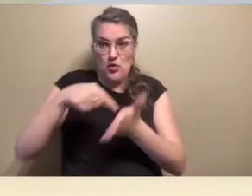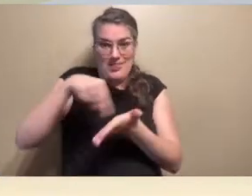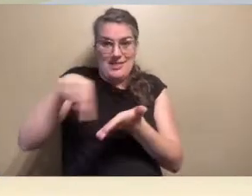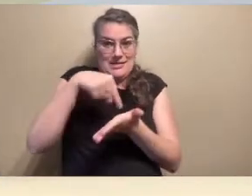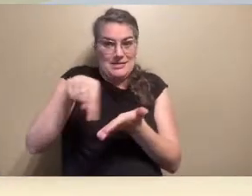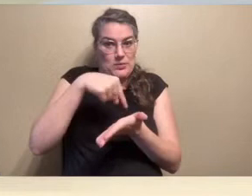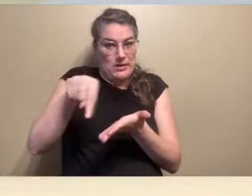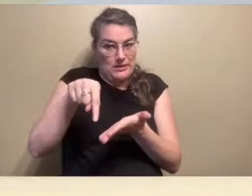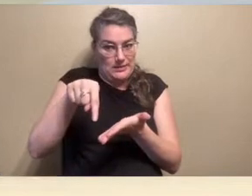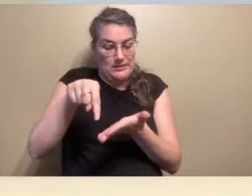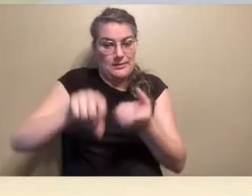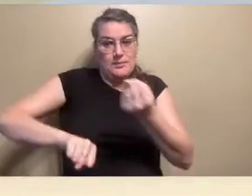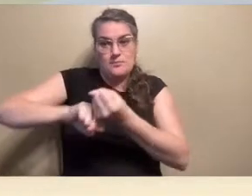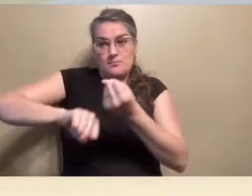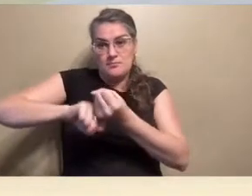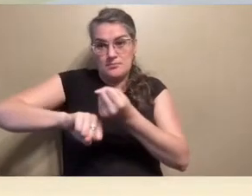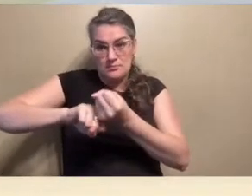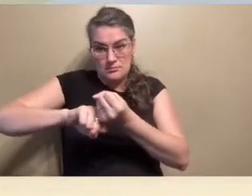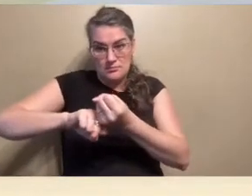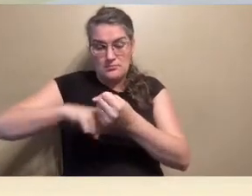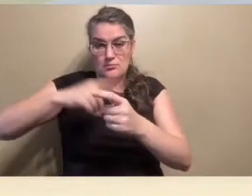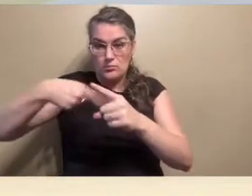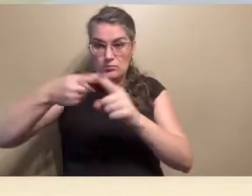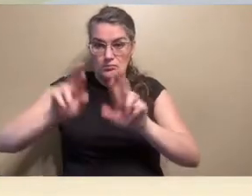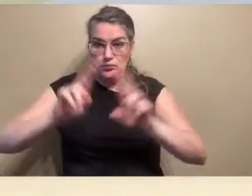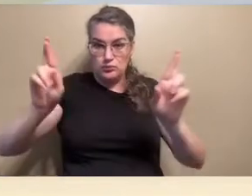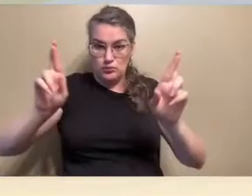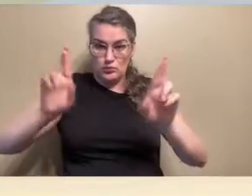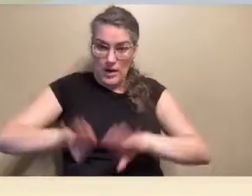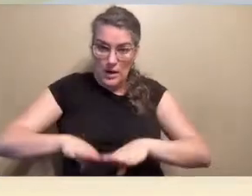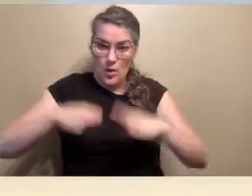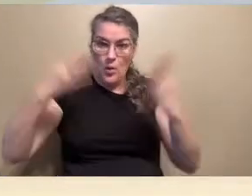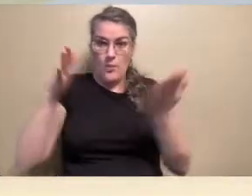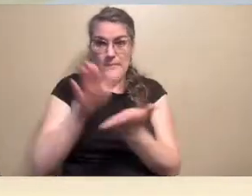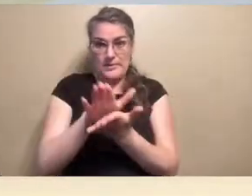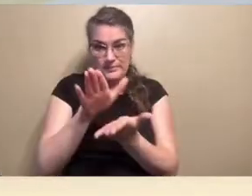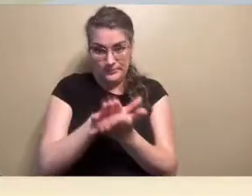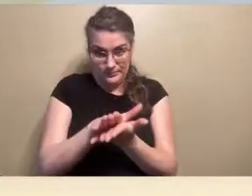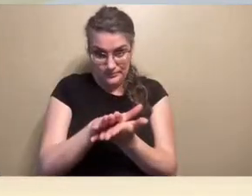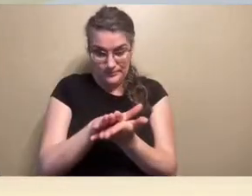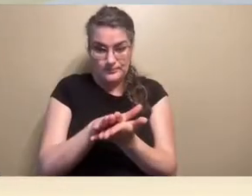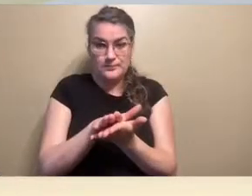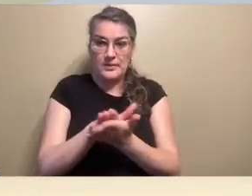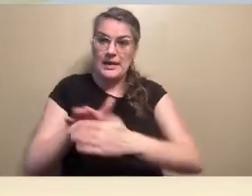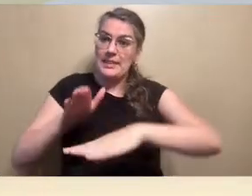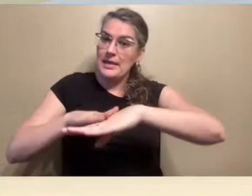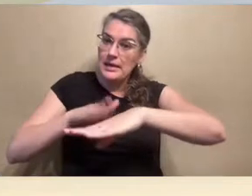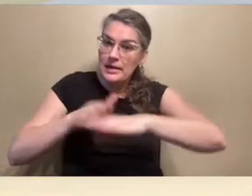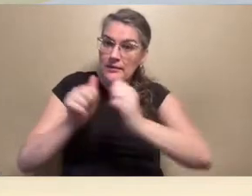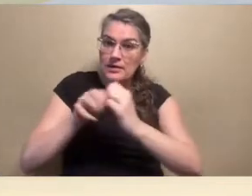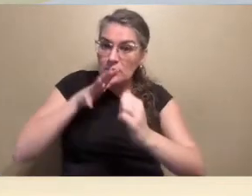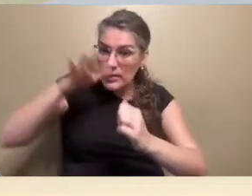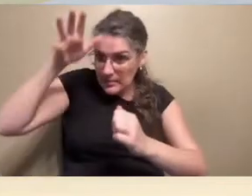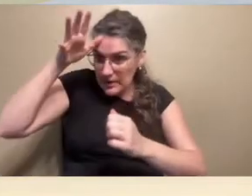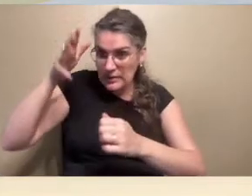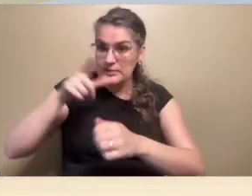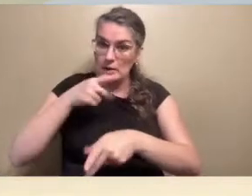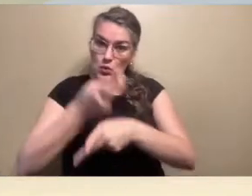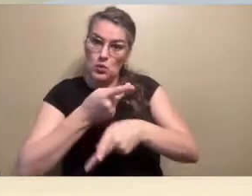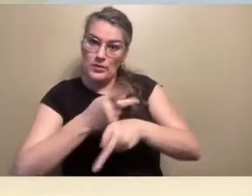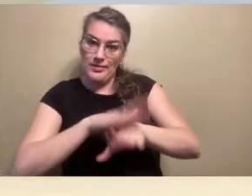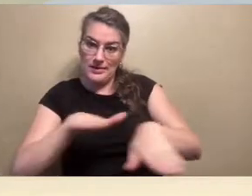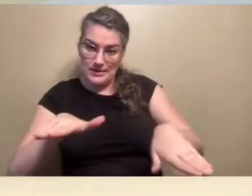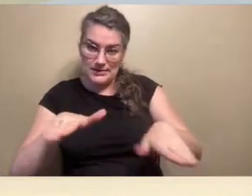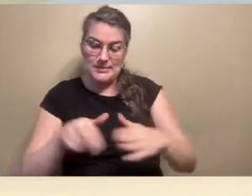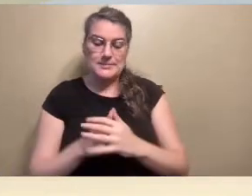to assist in planning for the reopening of schools across the province, including advice for parents and guardians. We'll